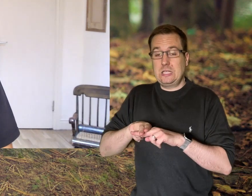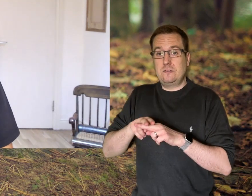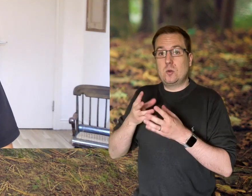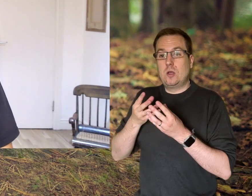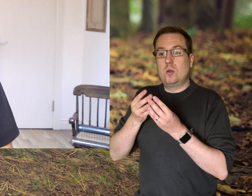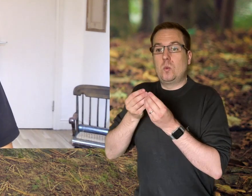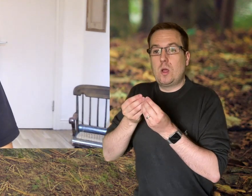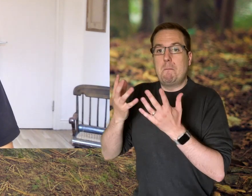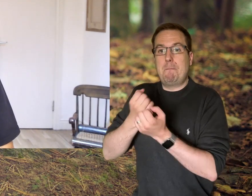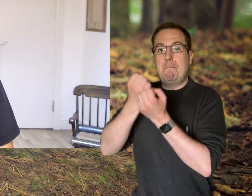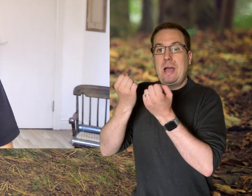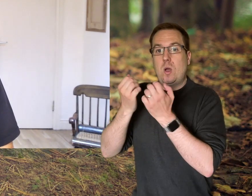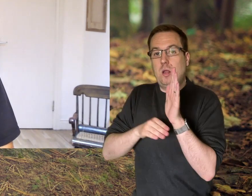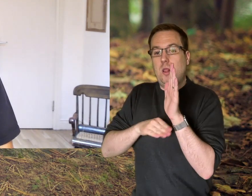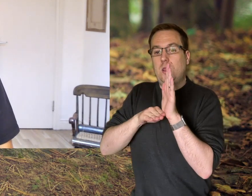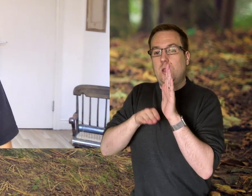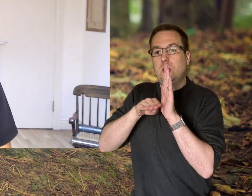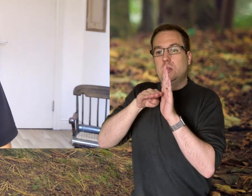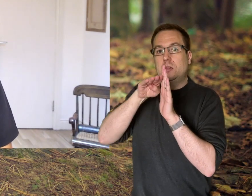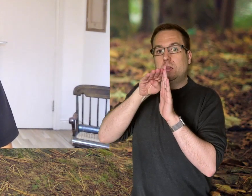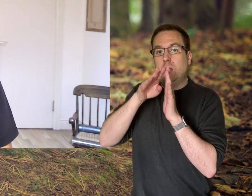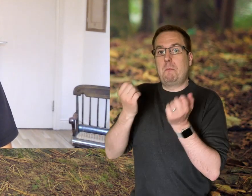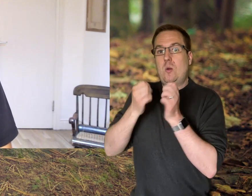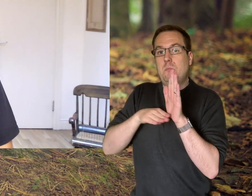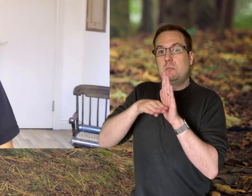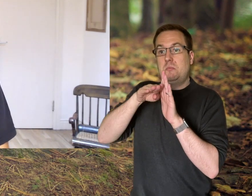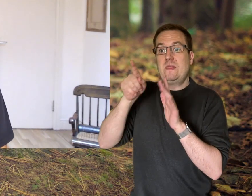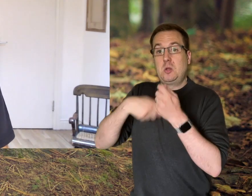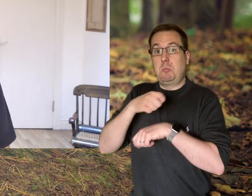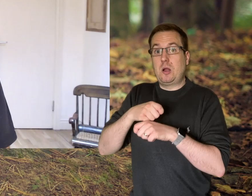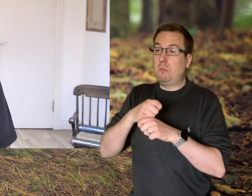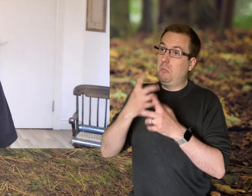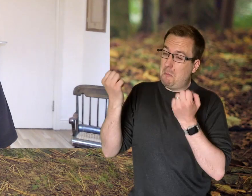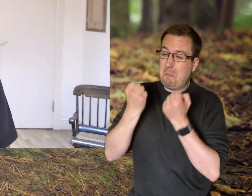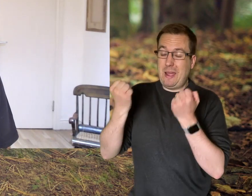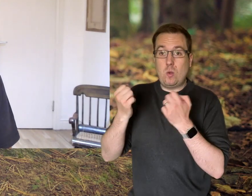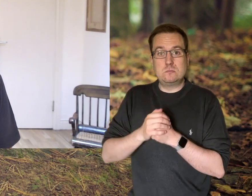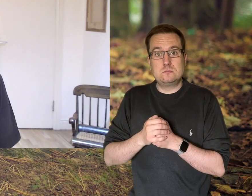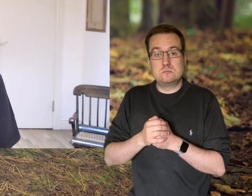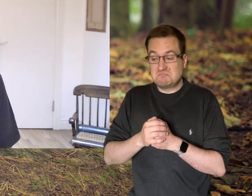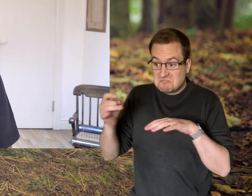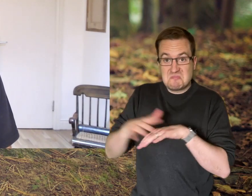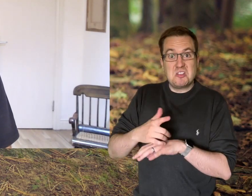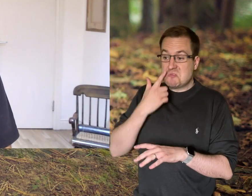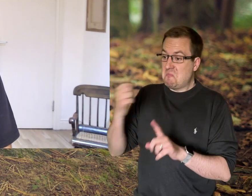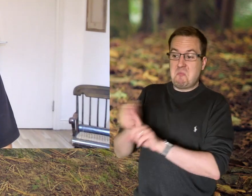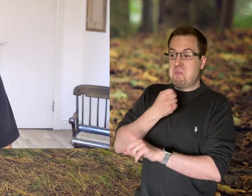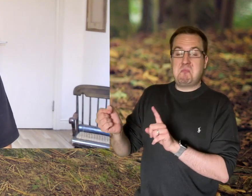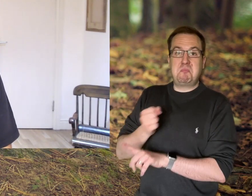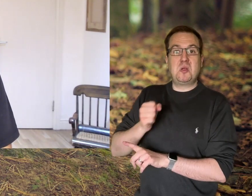and value you had. Husbands could abuse their wives. It was expected that they would engage sexually